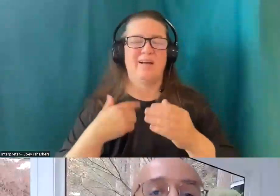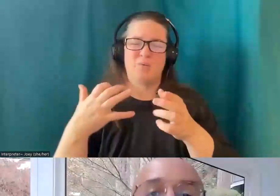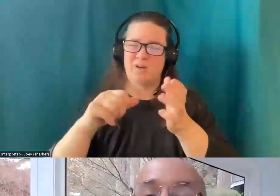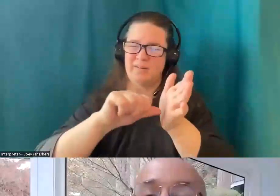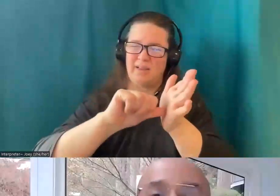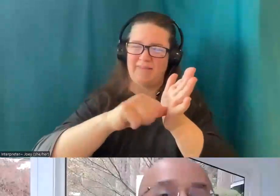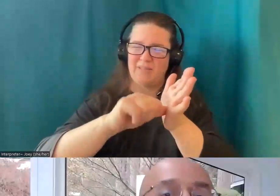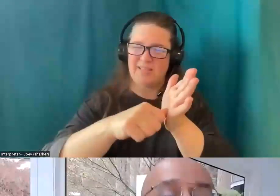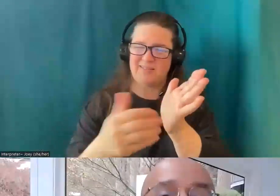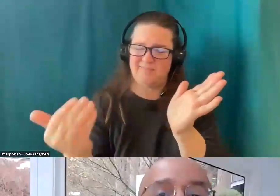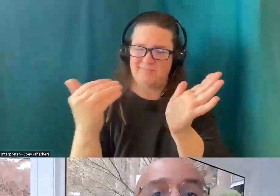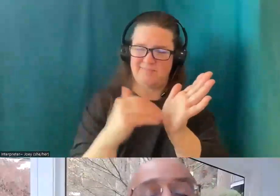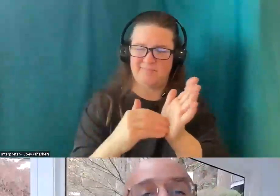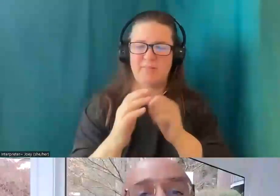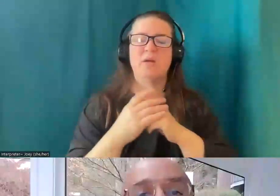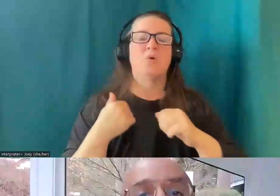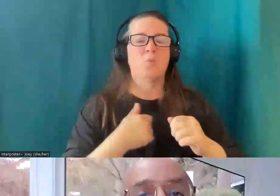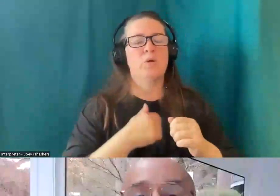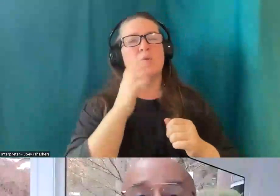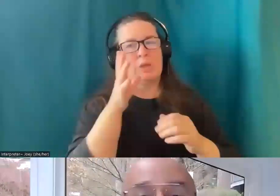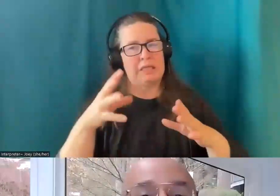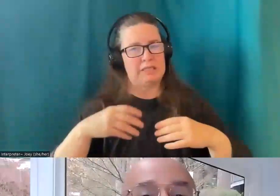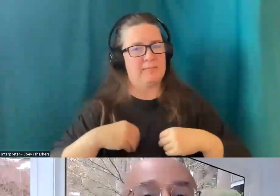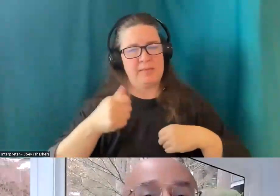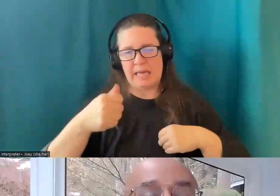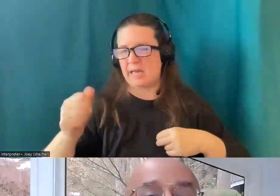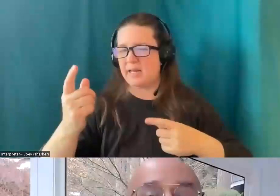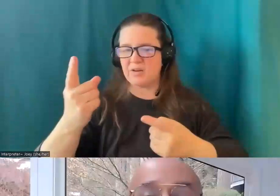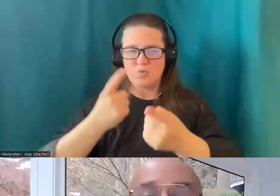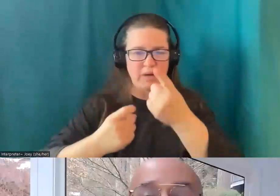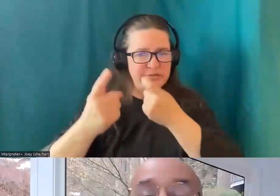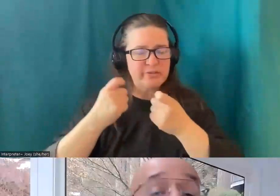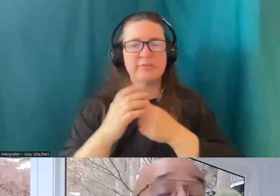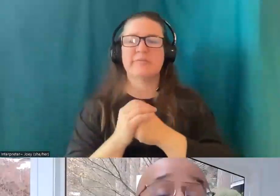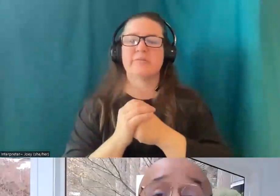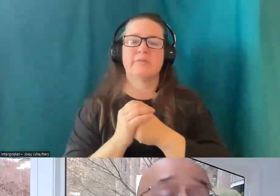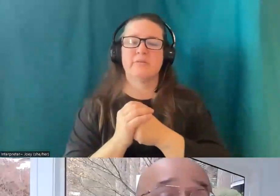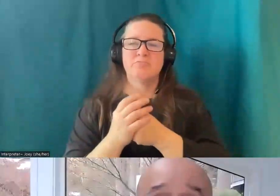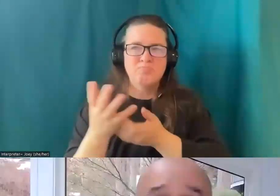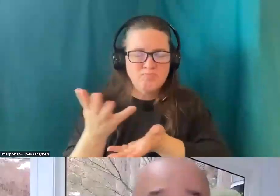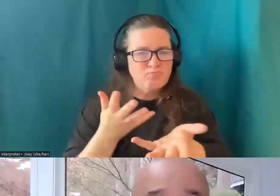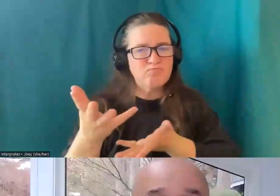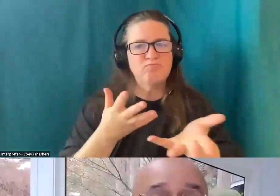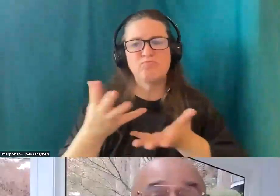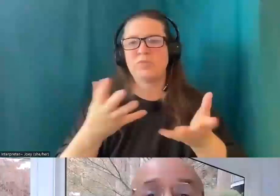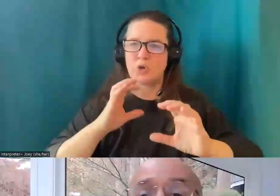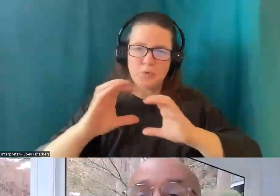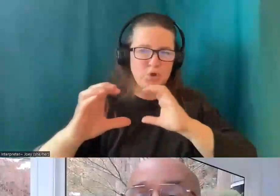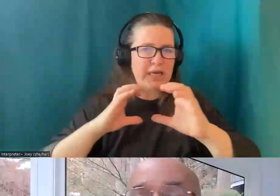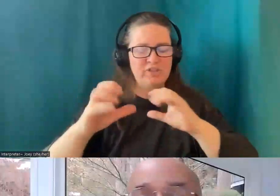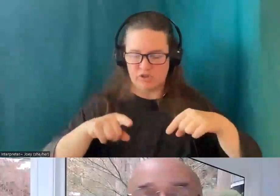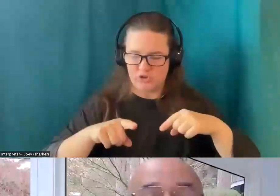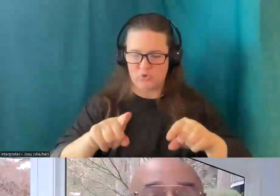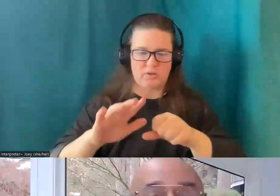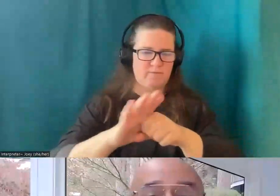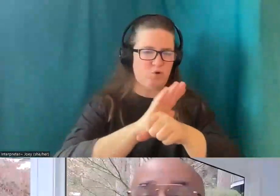be accepting questions and fielding communications throughout this entire process. So please reach out